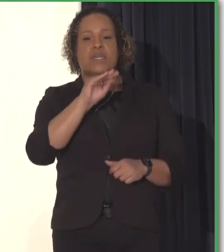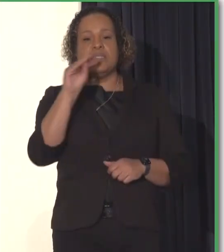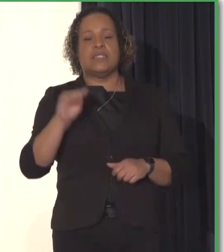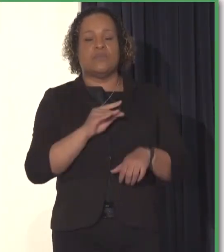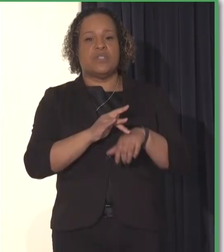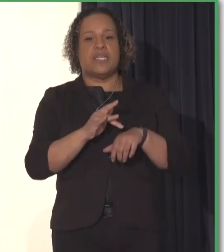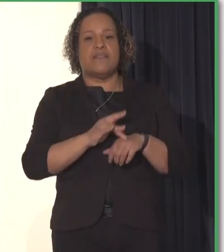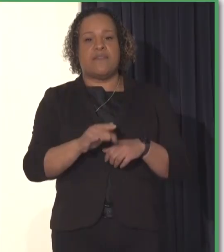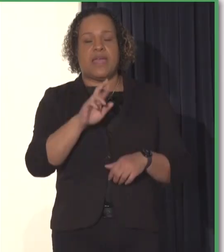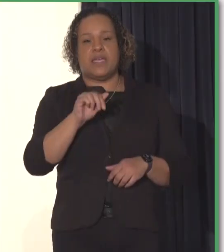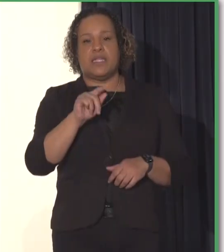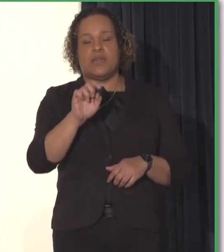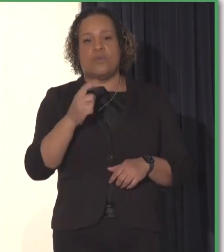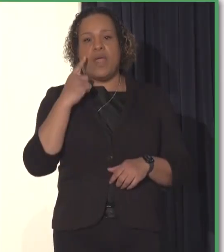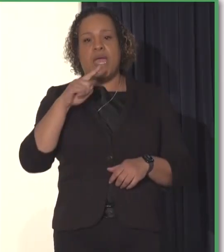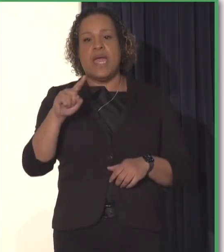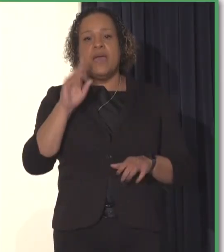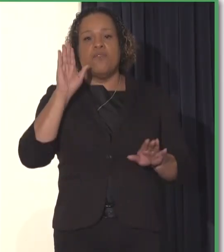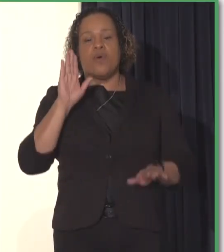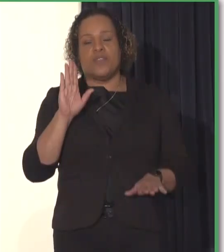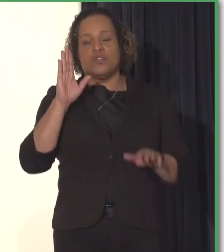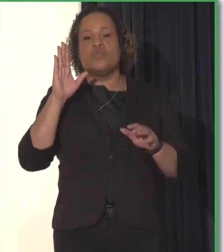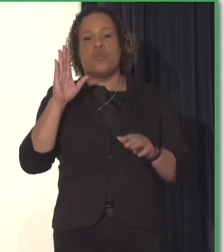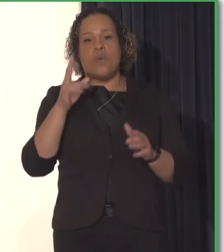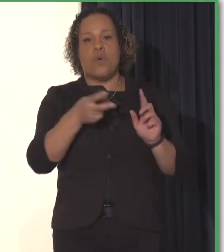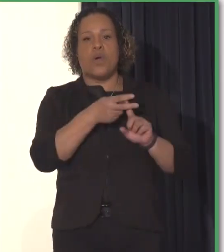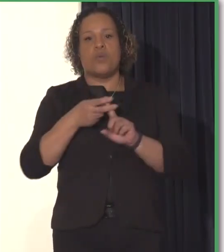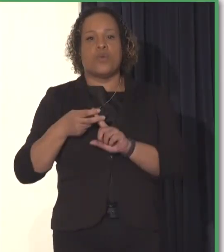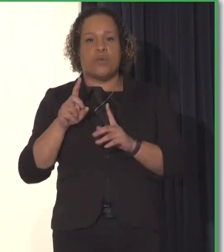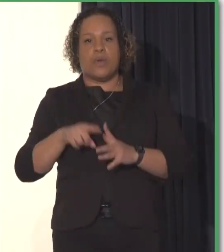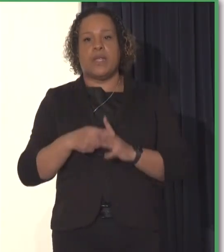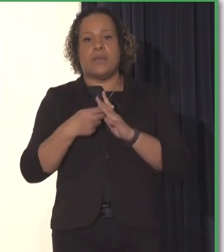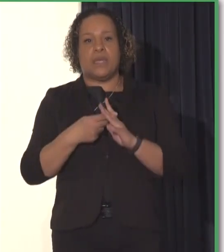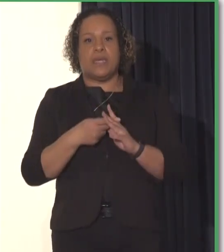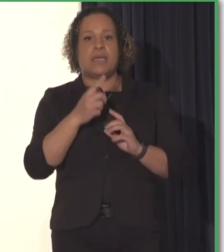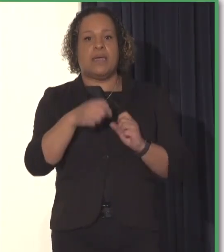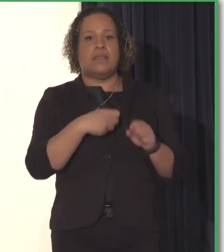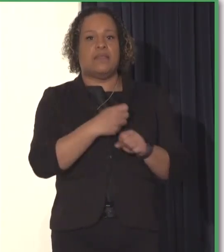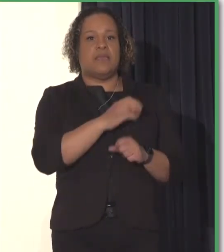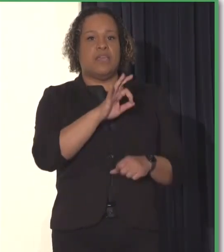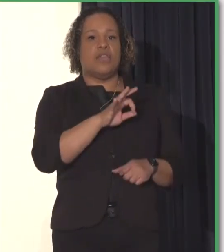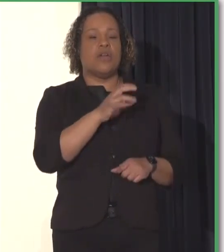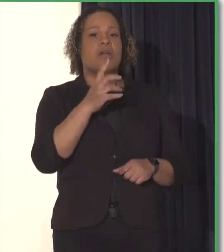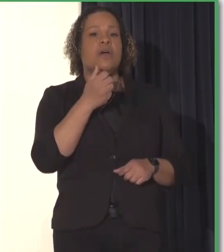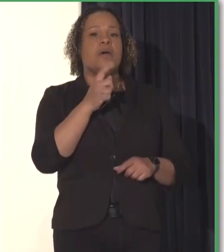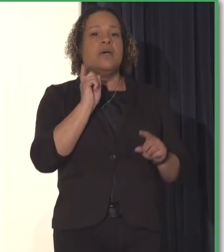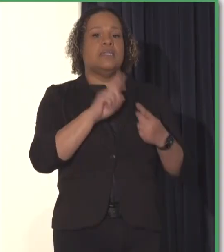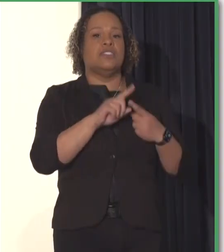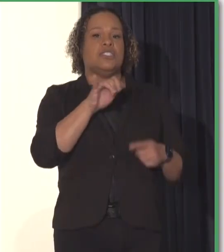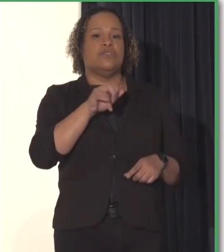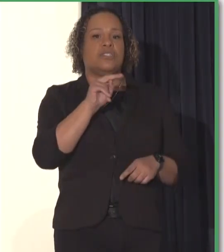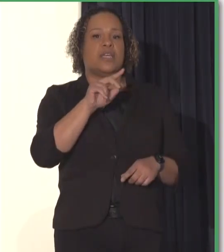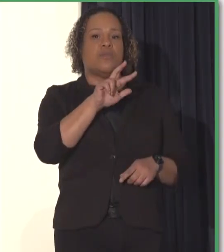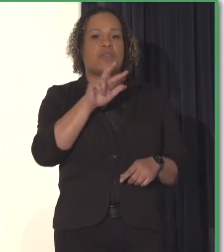rate. For the sworn recruiting, beginning of the fiscal year until January 31st, we had a total applicants